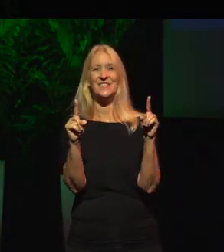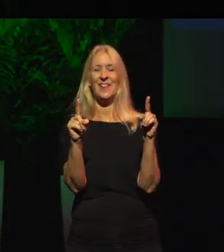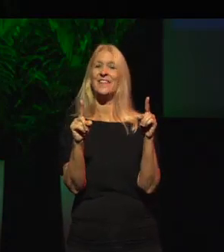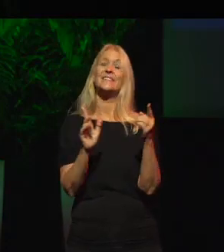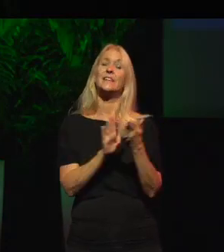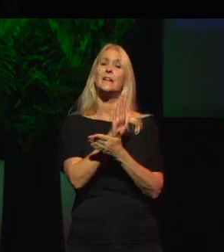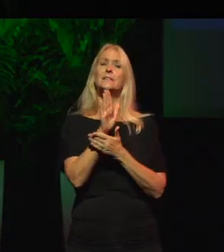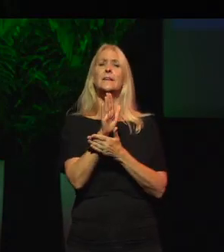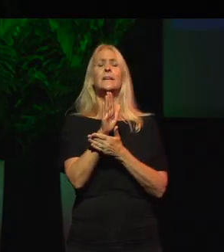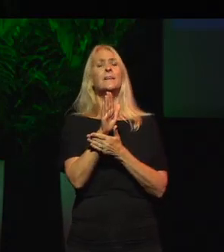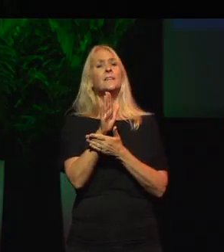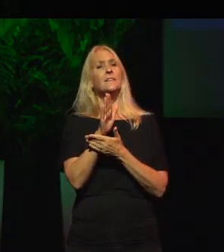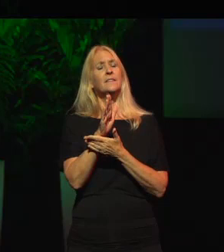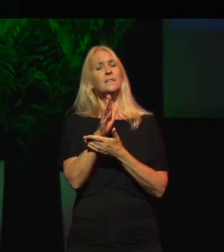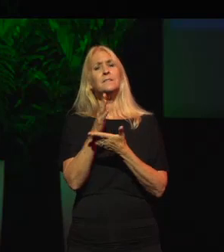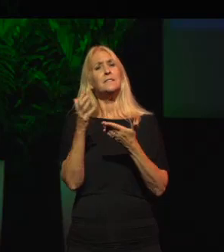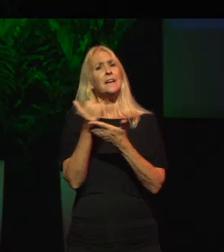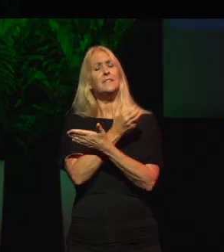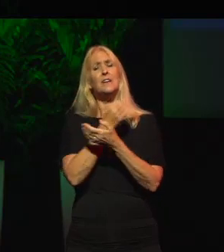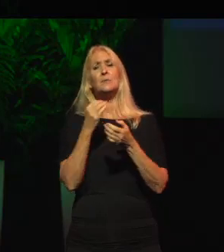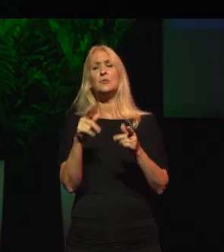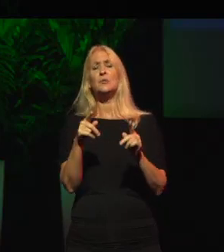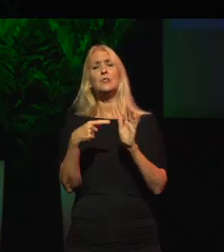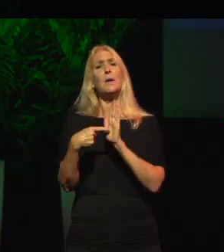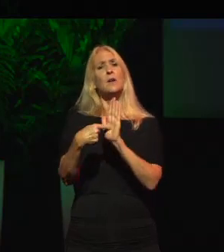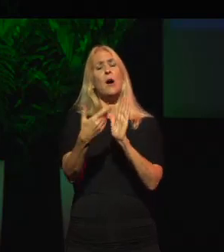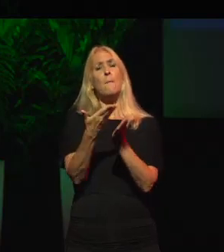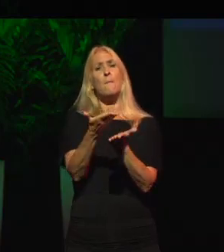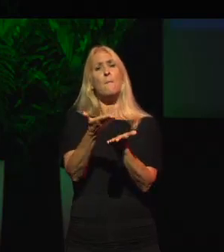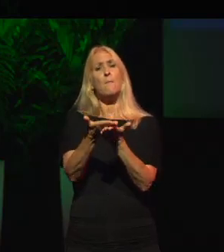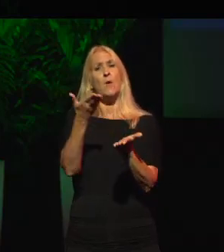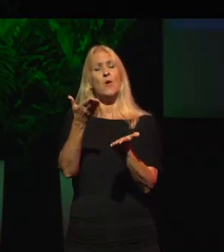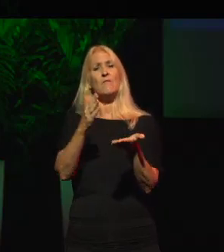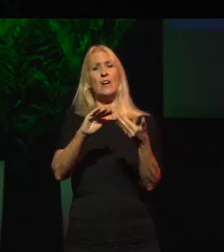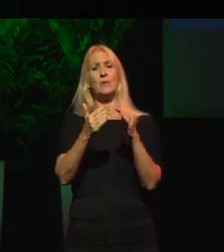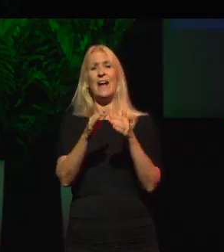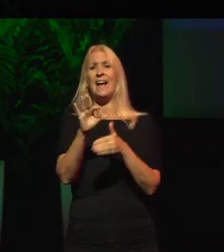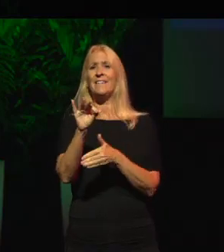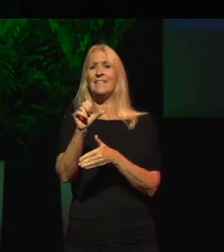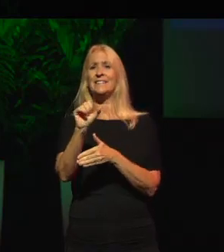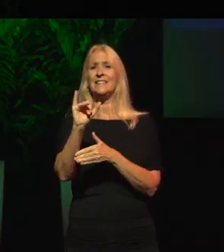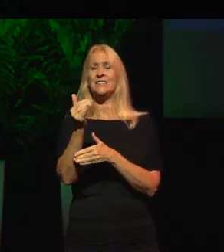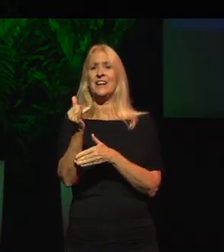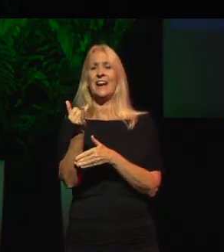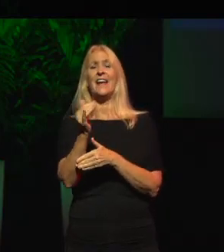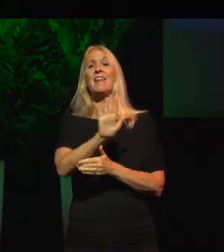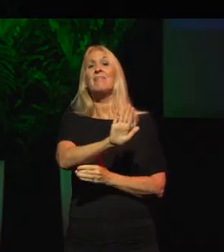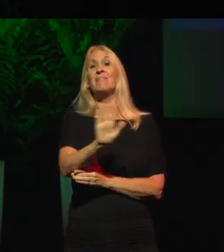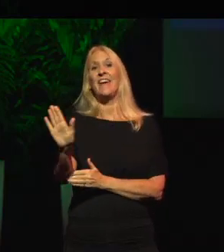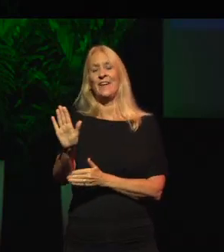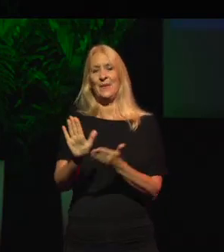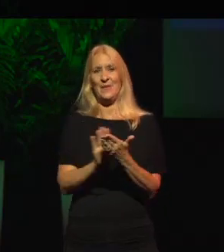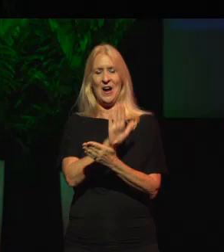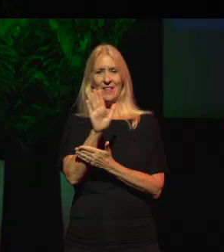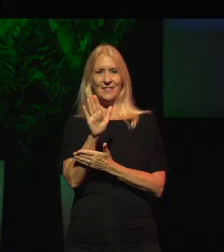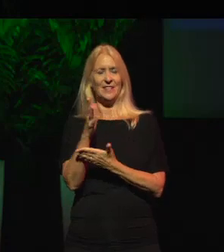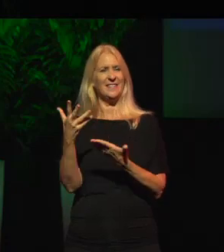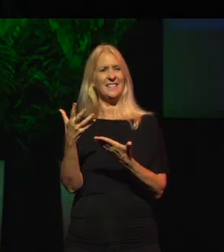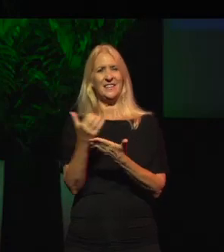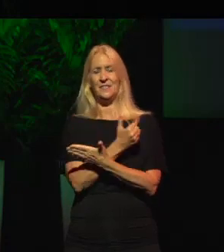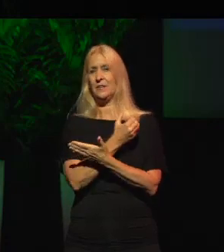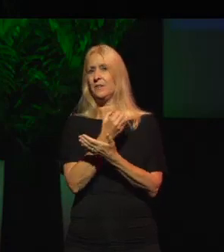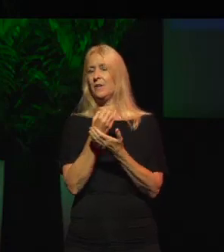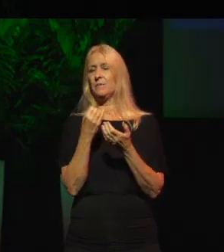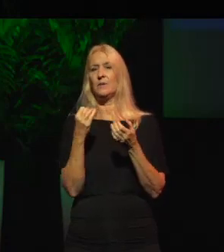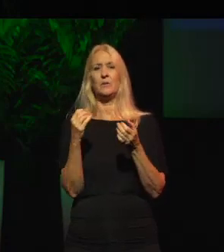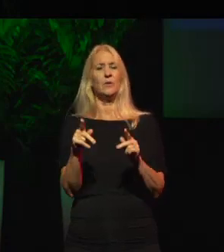moment in history and show our community that FSCJ is their college. Let's take this moment in history and make it a time when our community